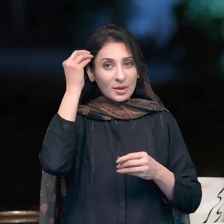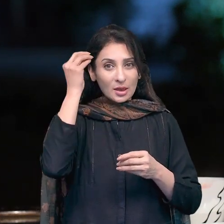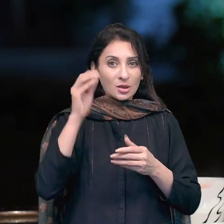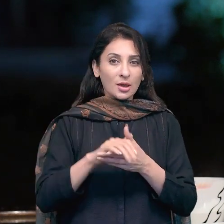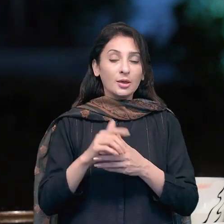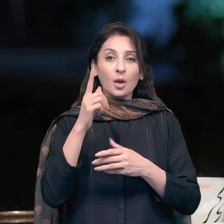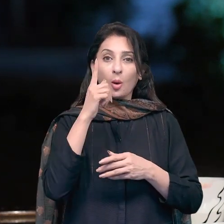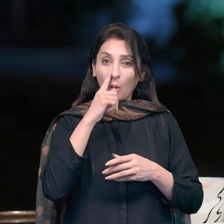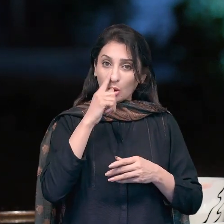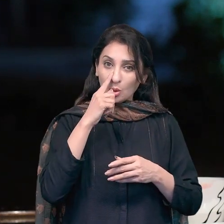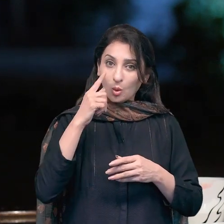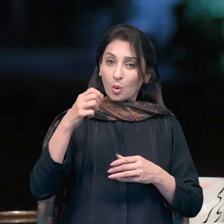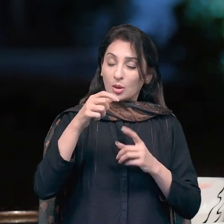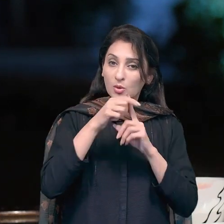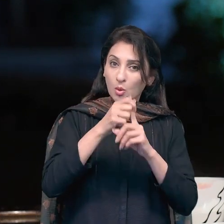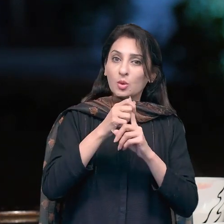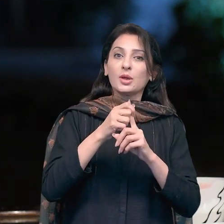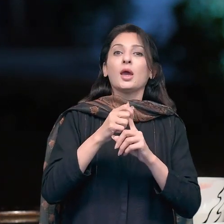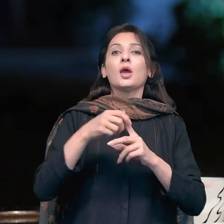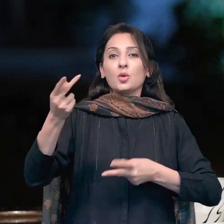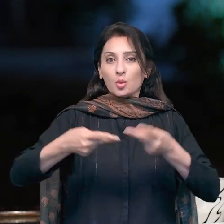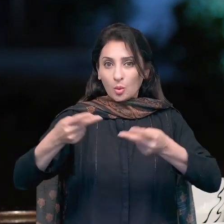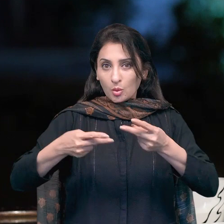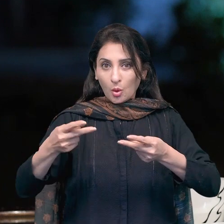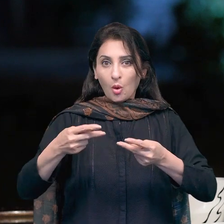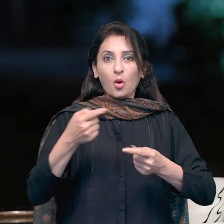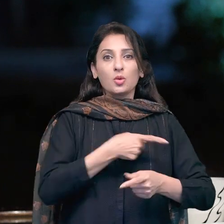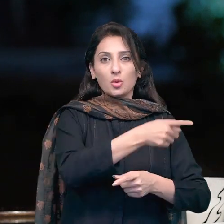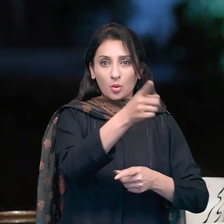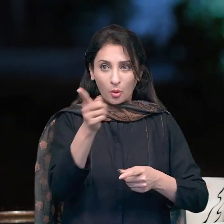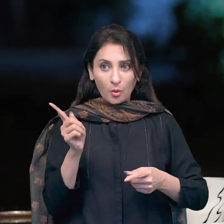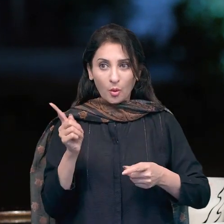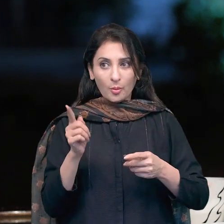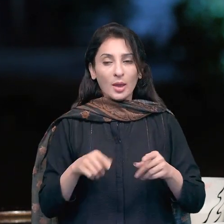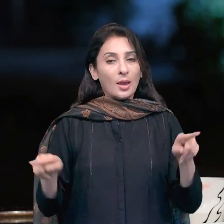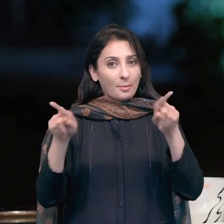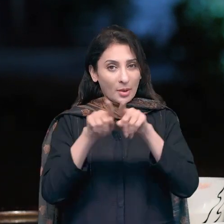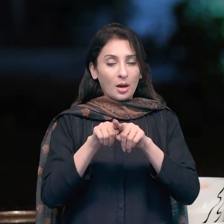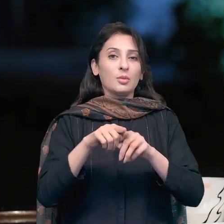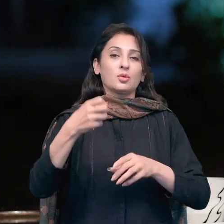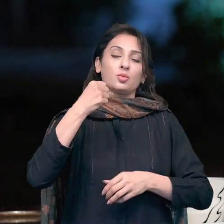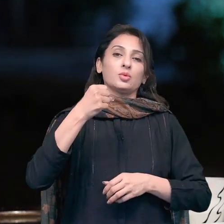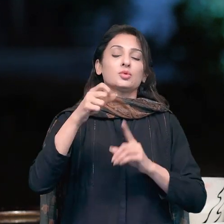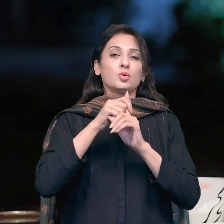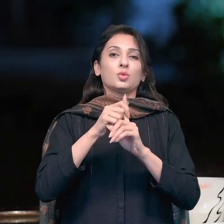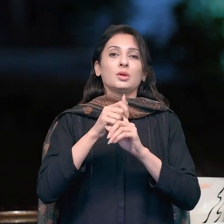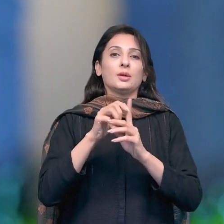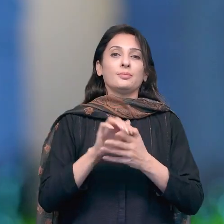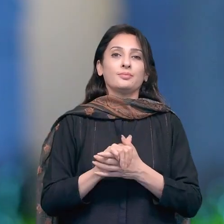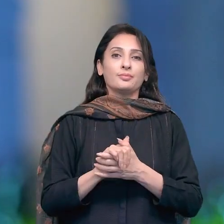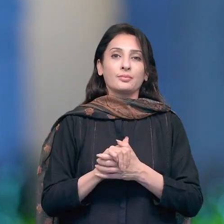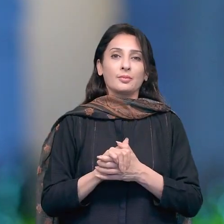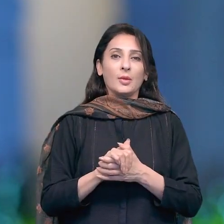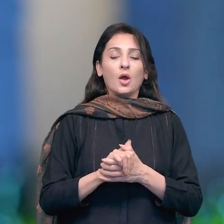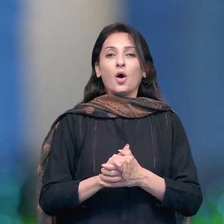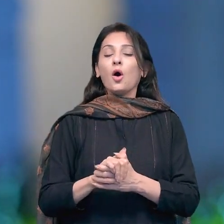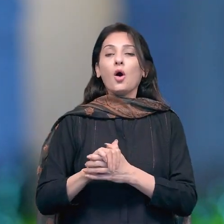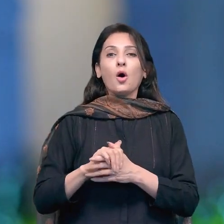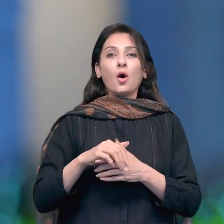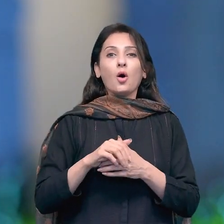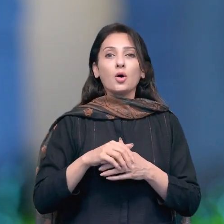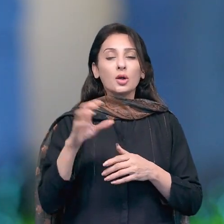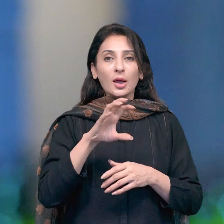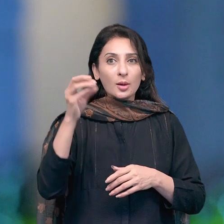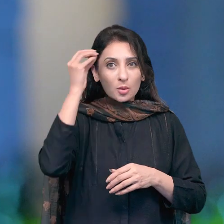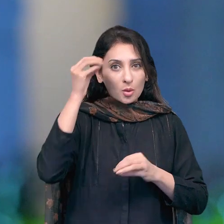unless women are not empowered economically, socially, and politically, we as a society cannot move forward. Spreading awareness is